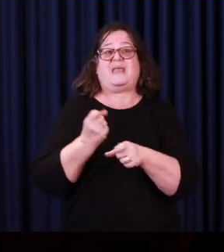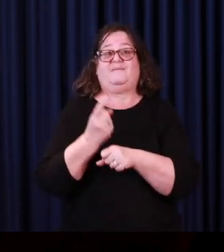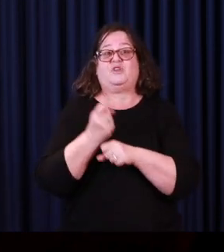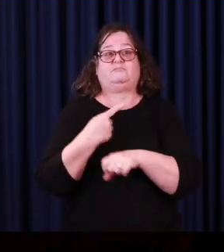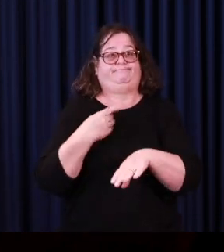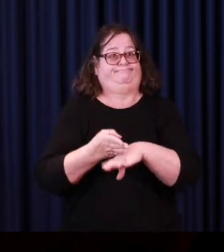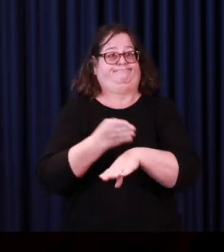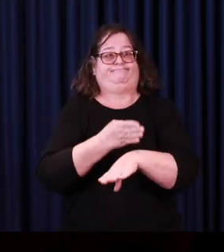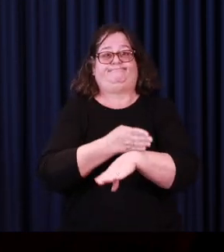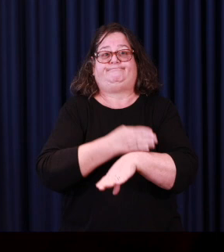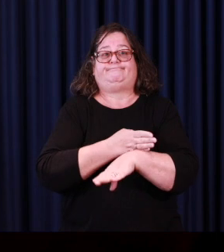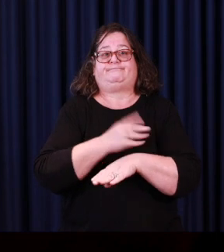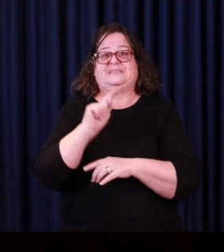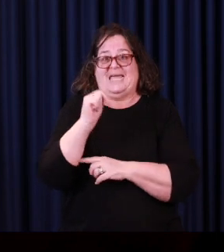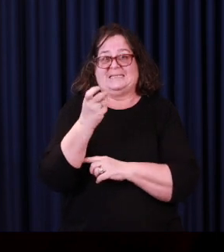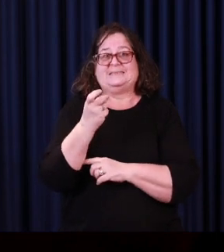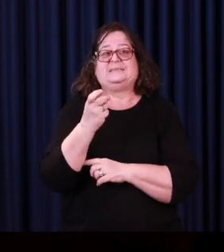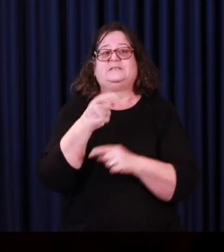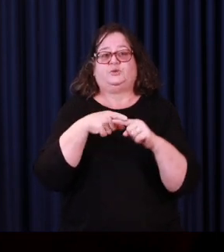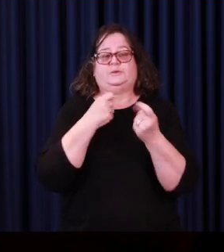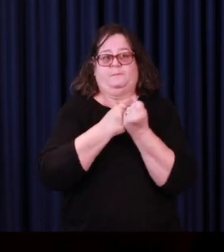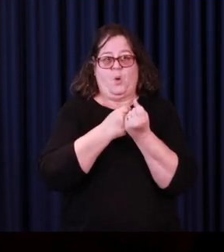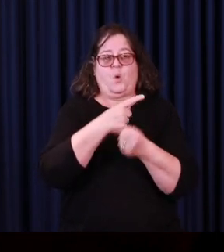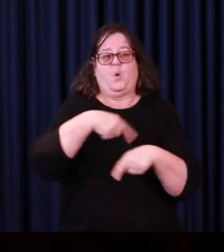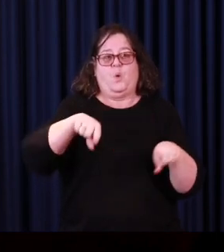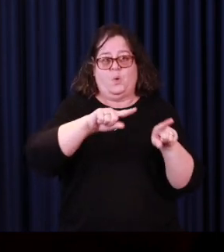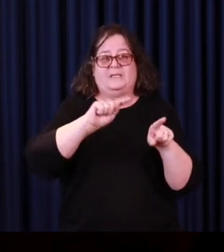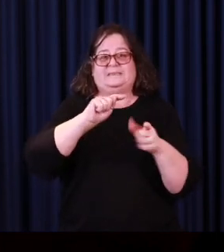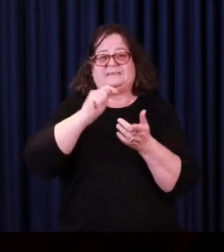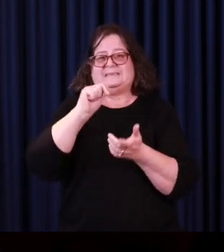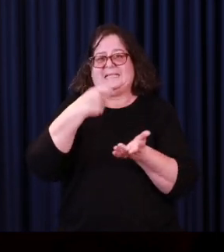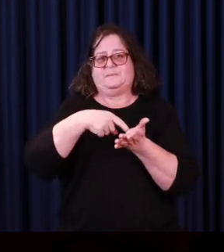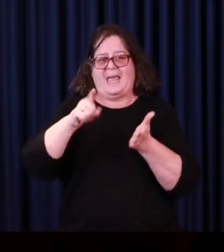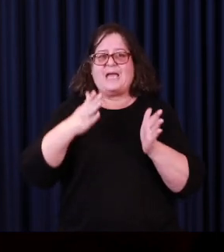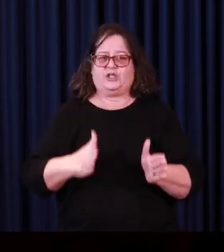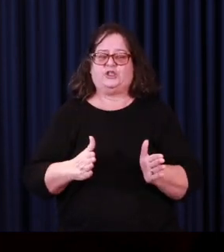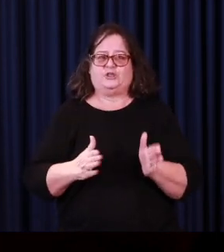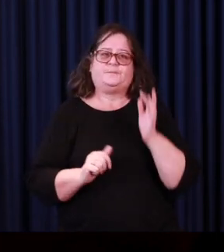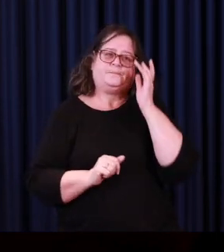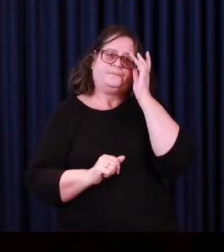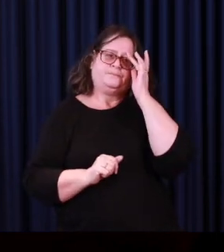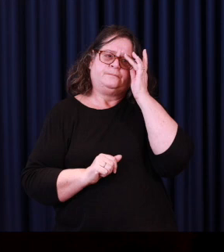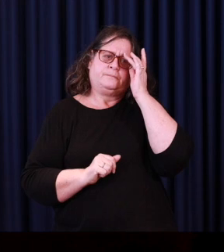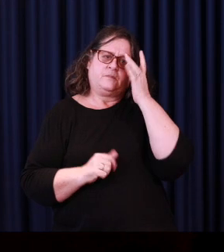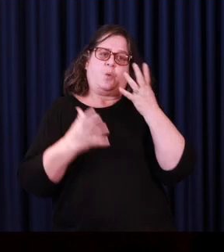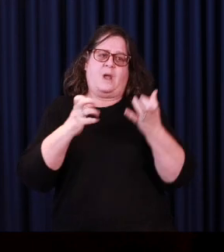the taxpayer's favor. We've simplified the code, lowered all